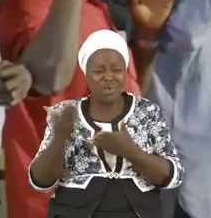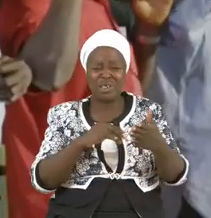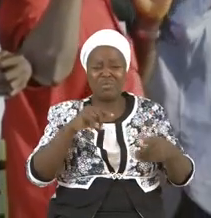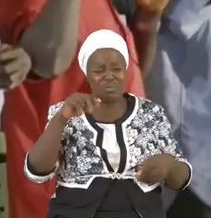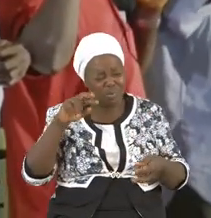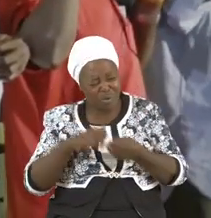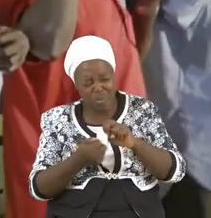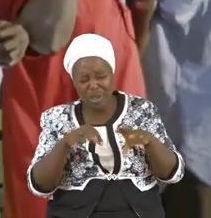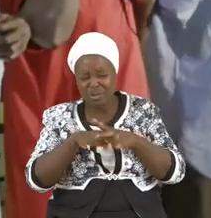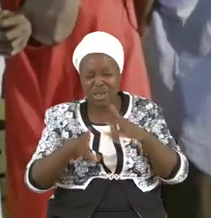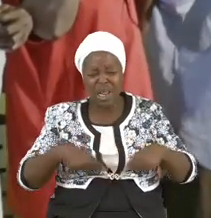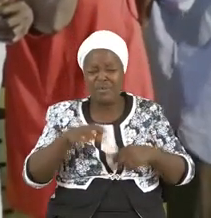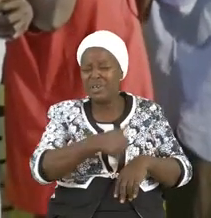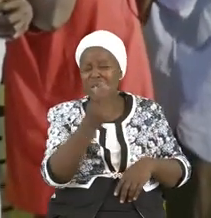anyone